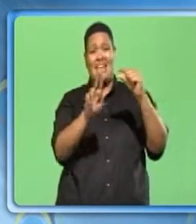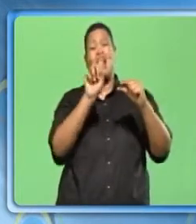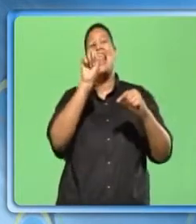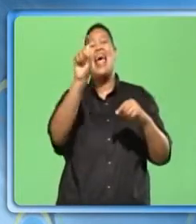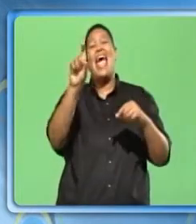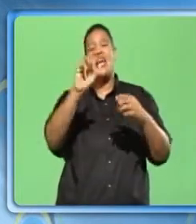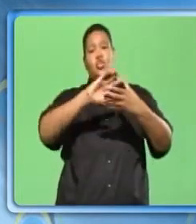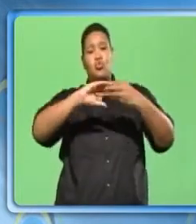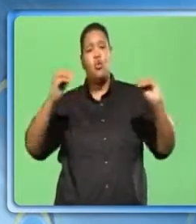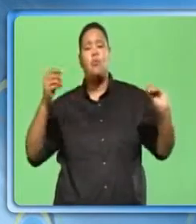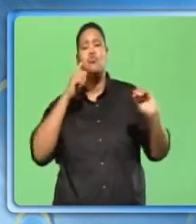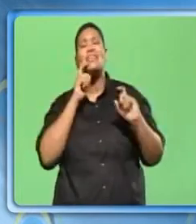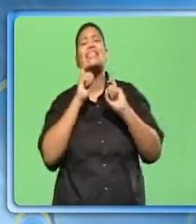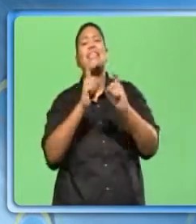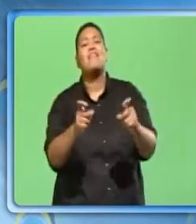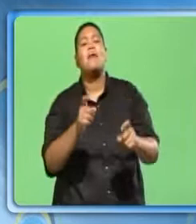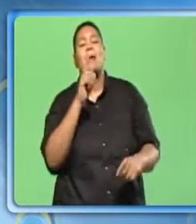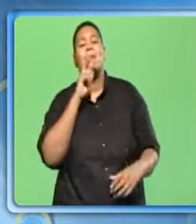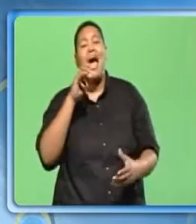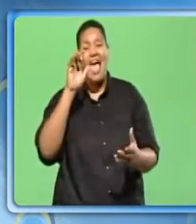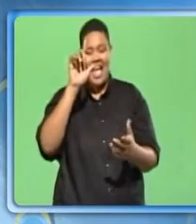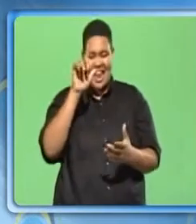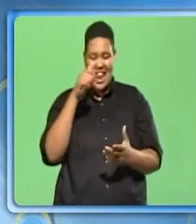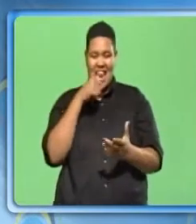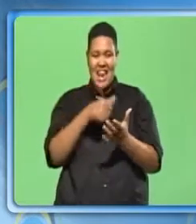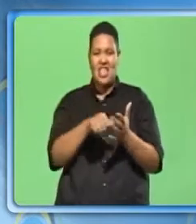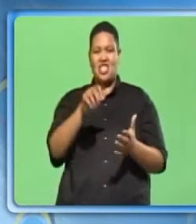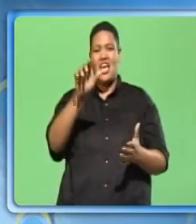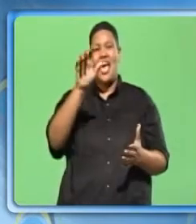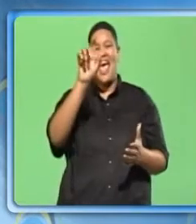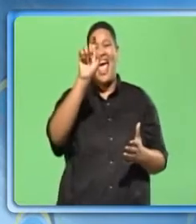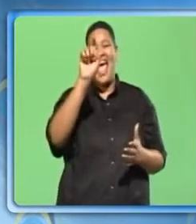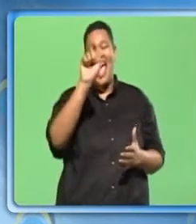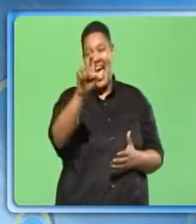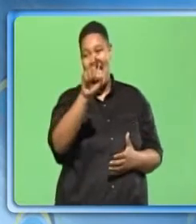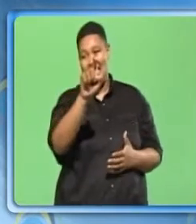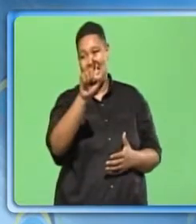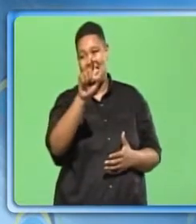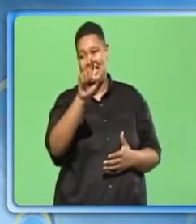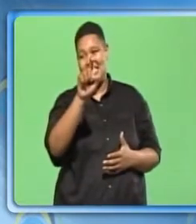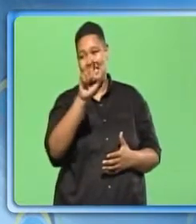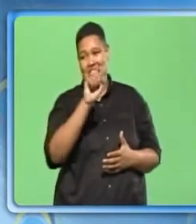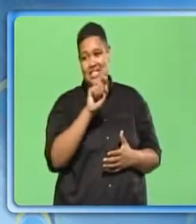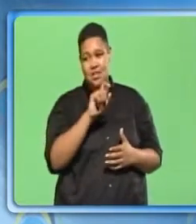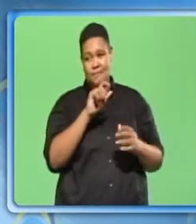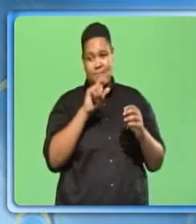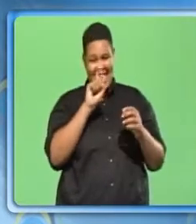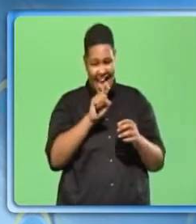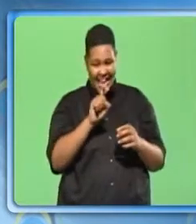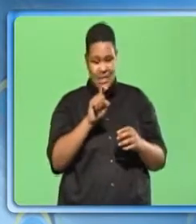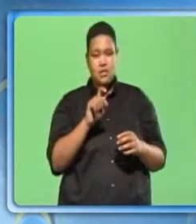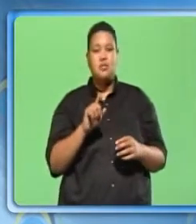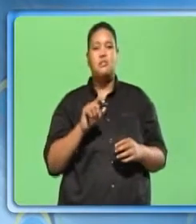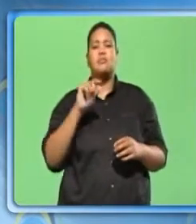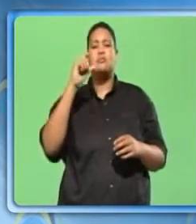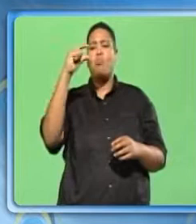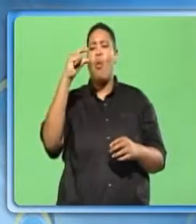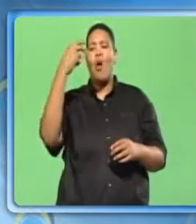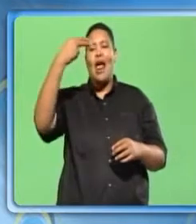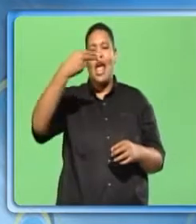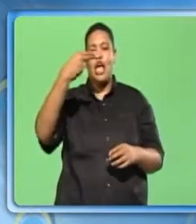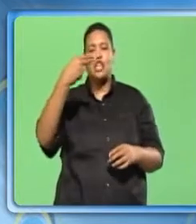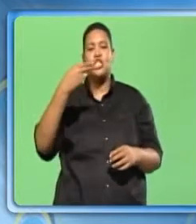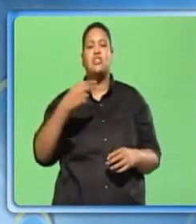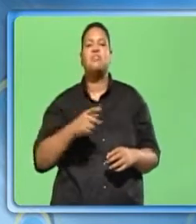donated by a superscript lowercase letter, example, X lowercase h, as distinct from the